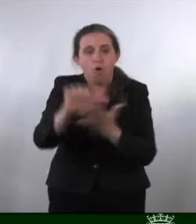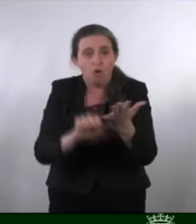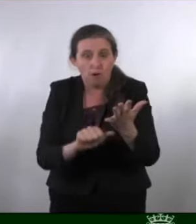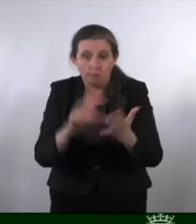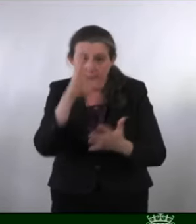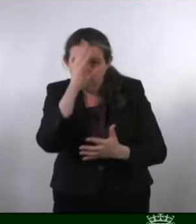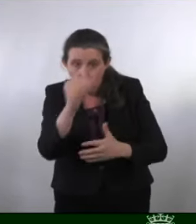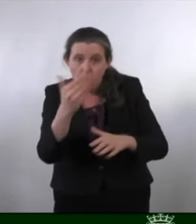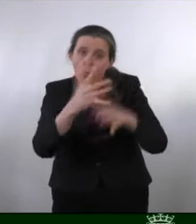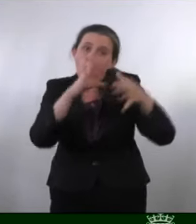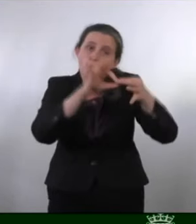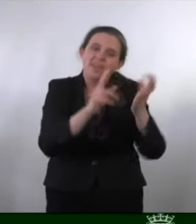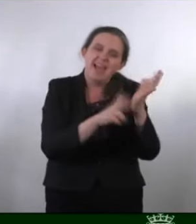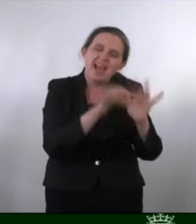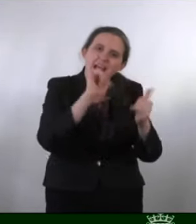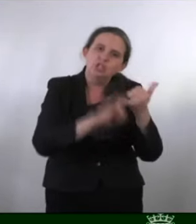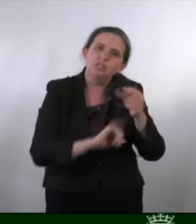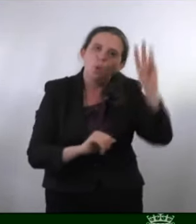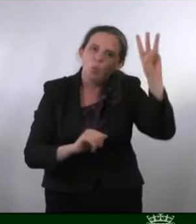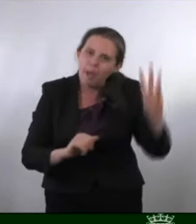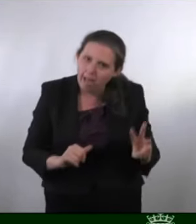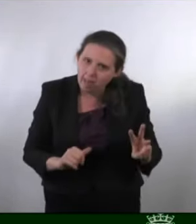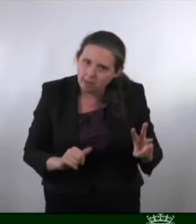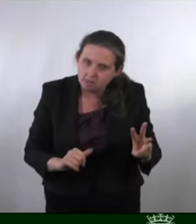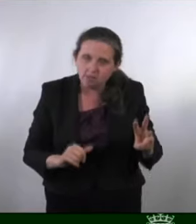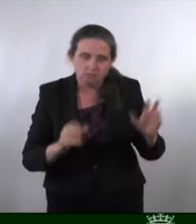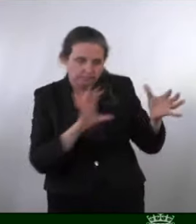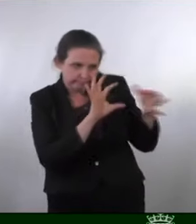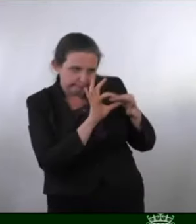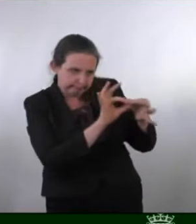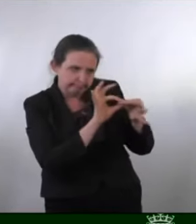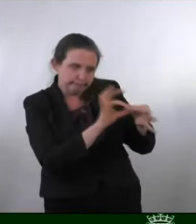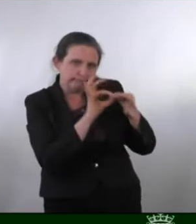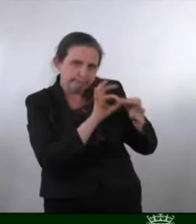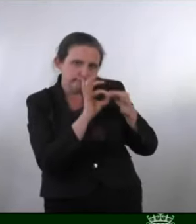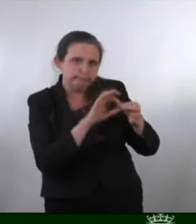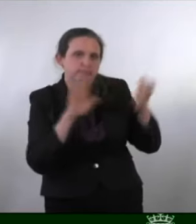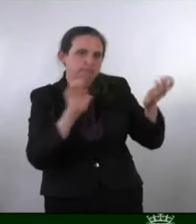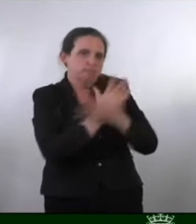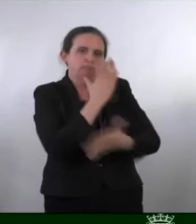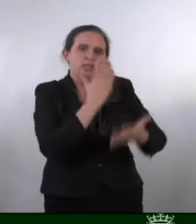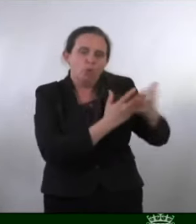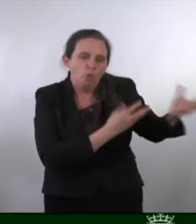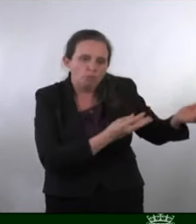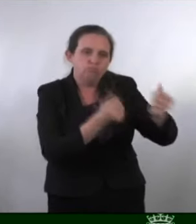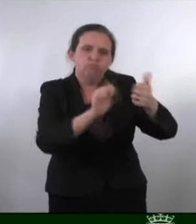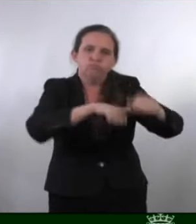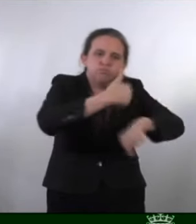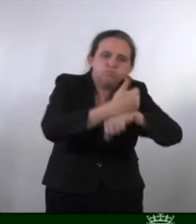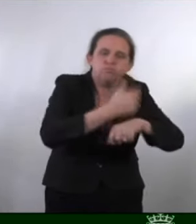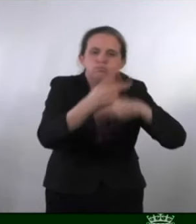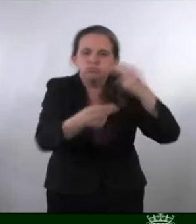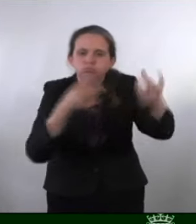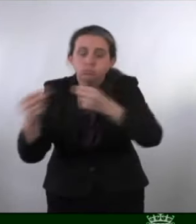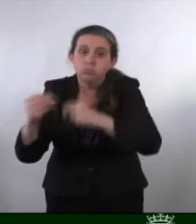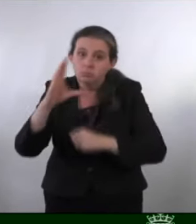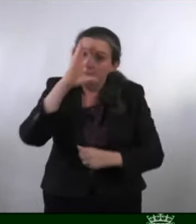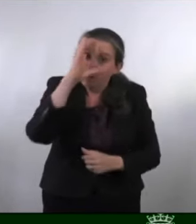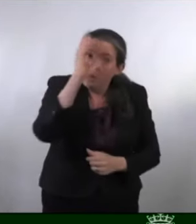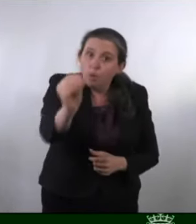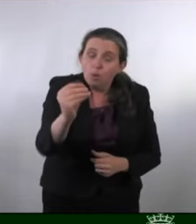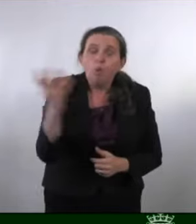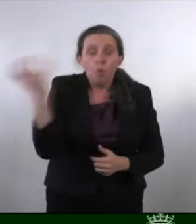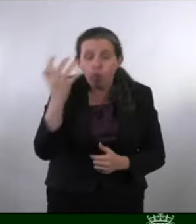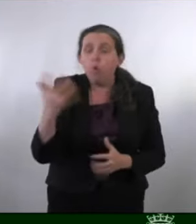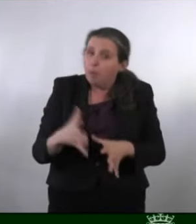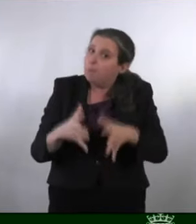in Wales to make sure that this happens as smoothly as possible, but it will be the most almighty huge